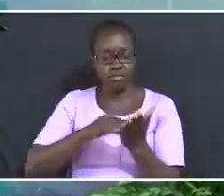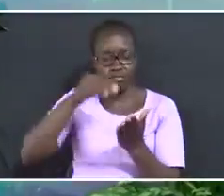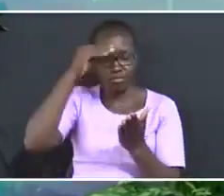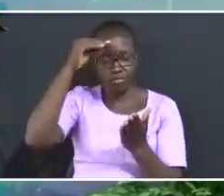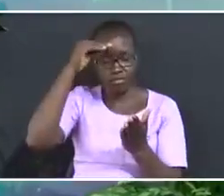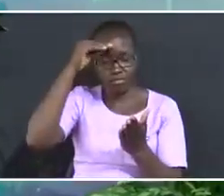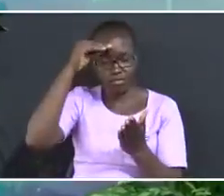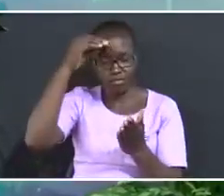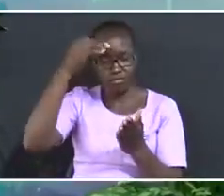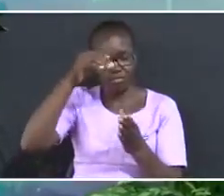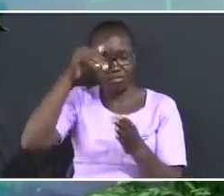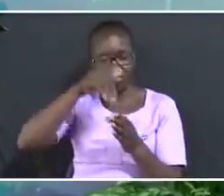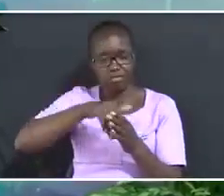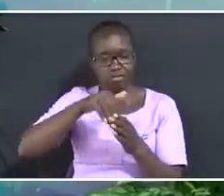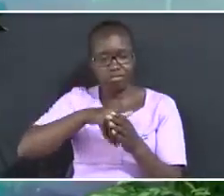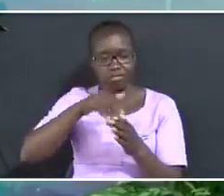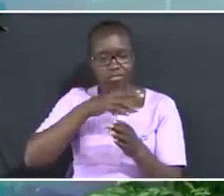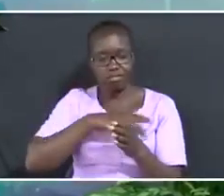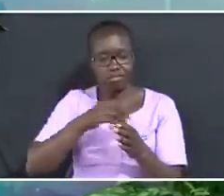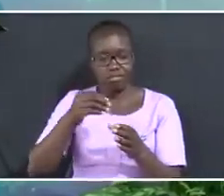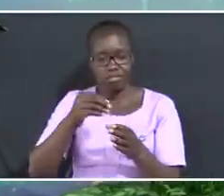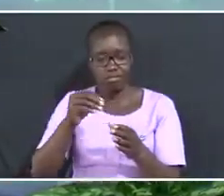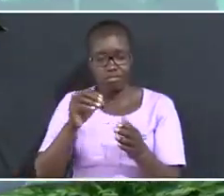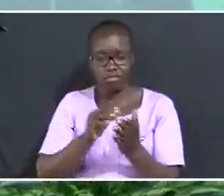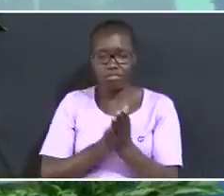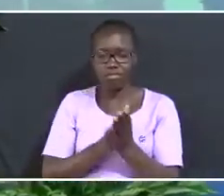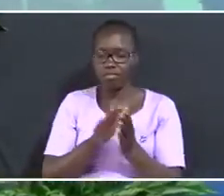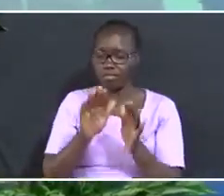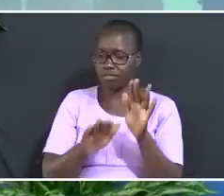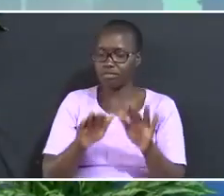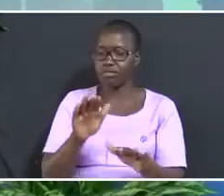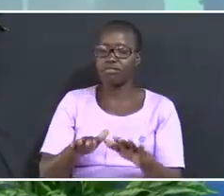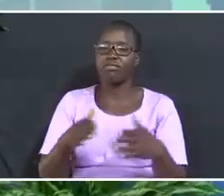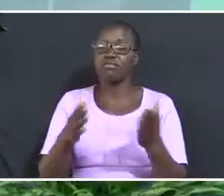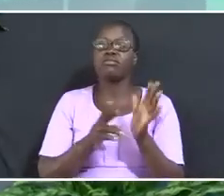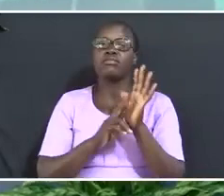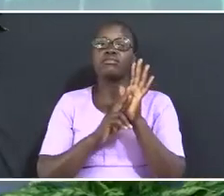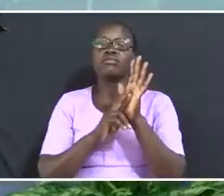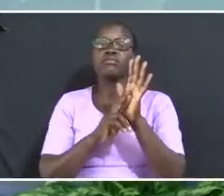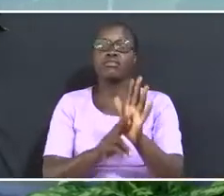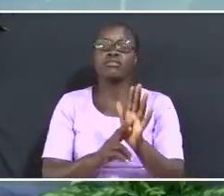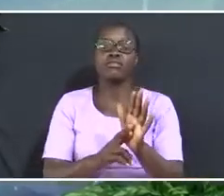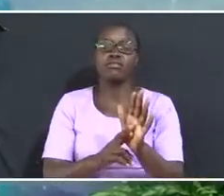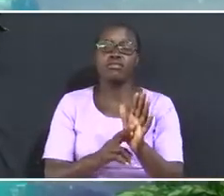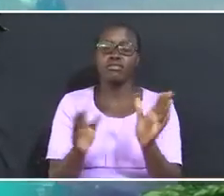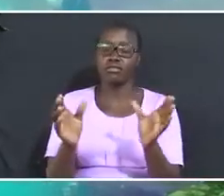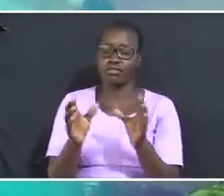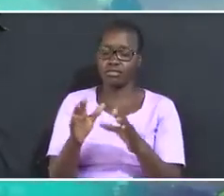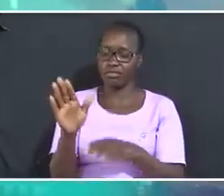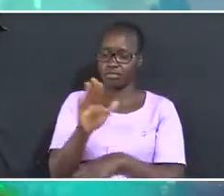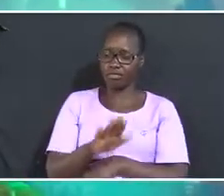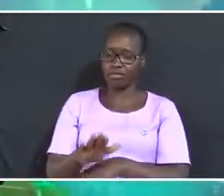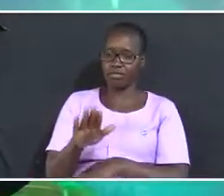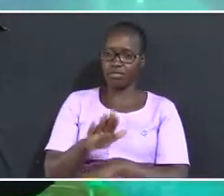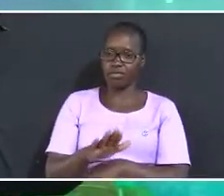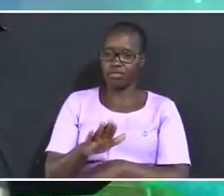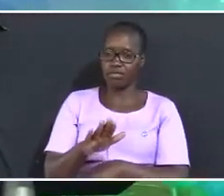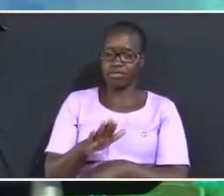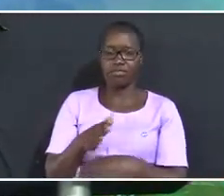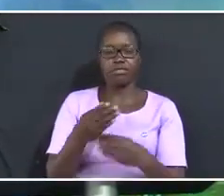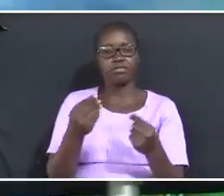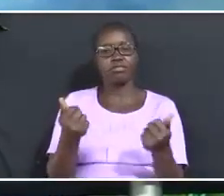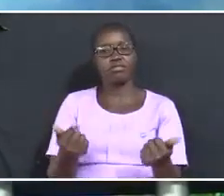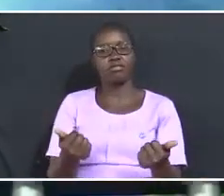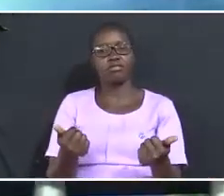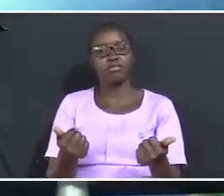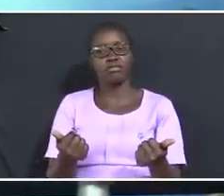the internal and see how it presents a platform to handle